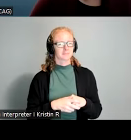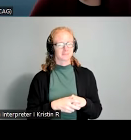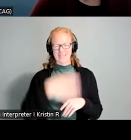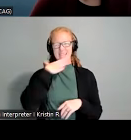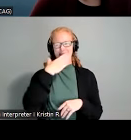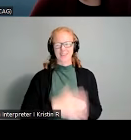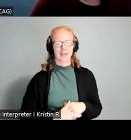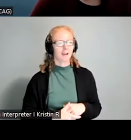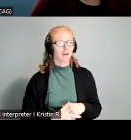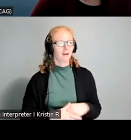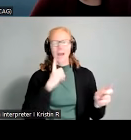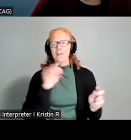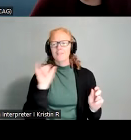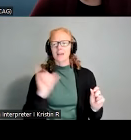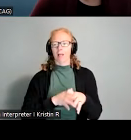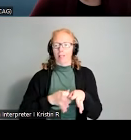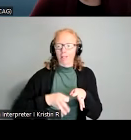Thank you. I had the same small delay.